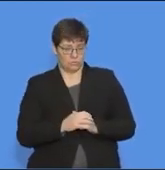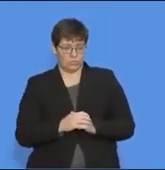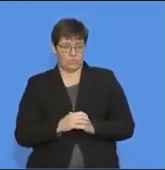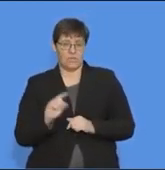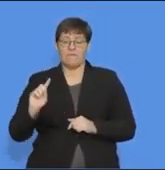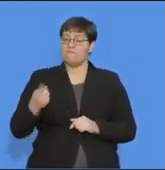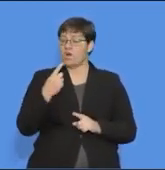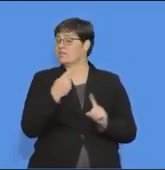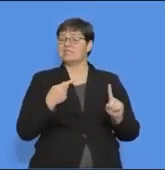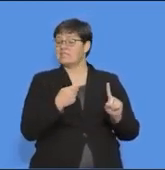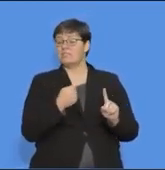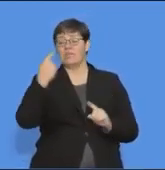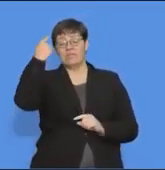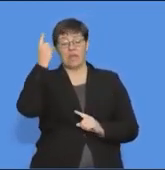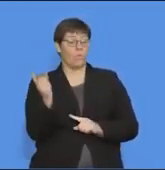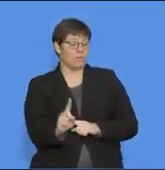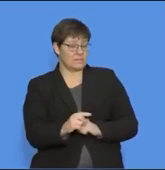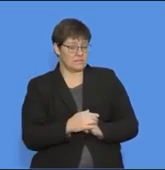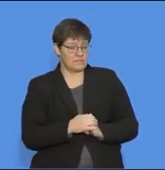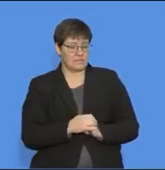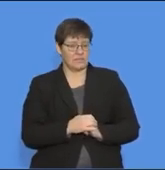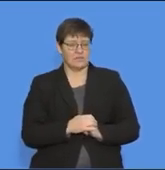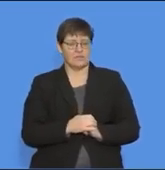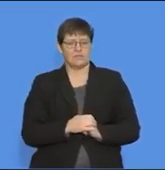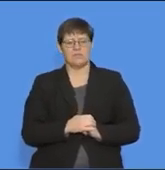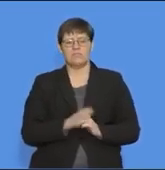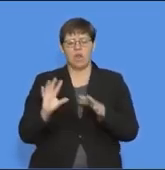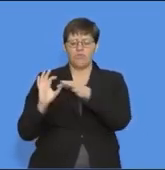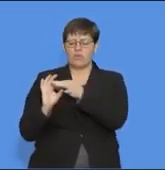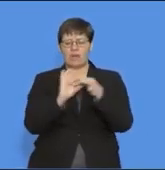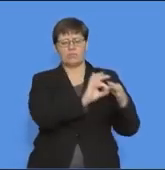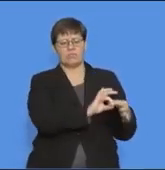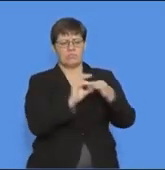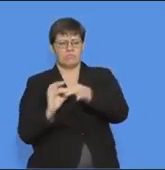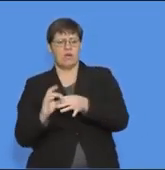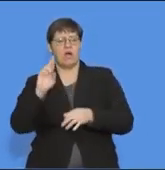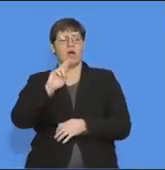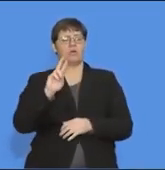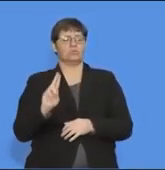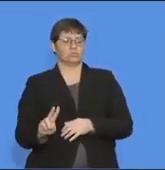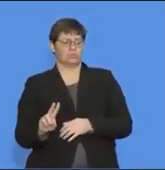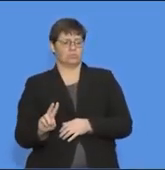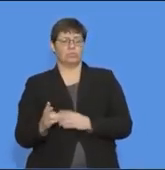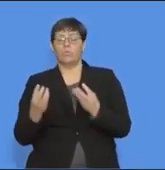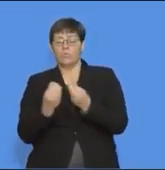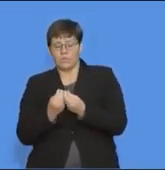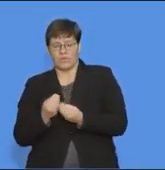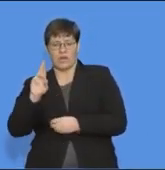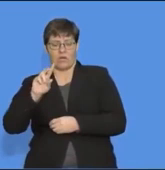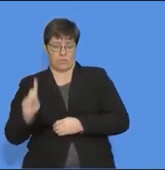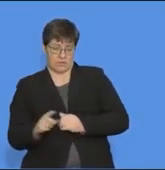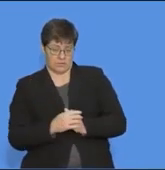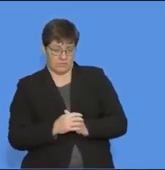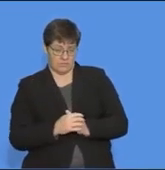the first golden thing to think about here is what is the relationship of R2 with R1, because